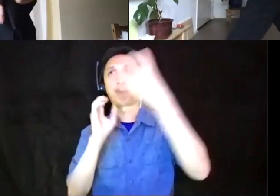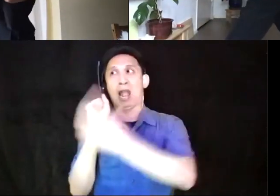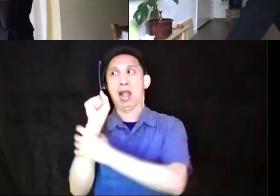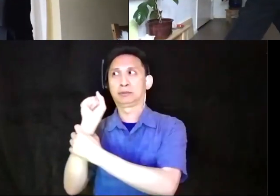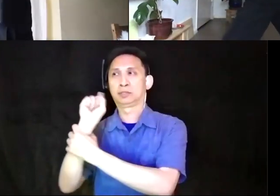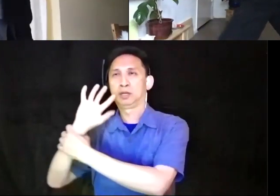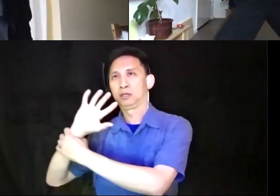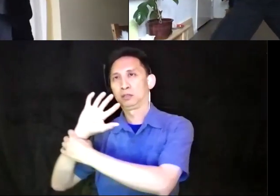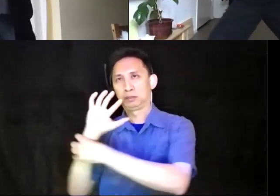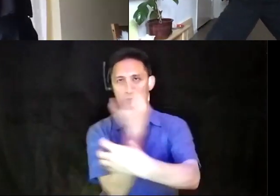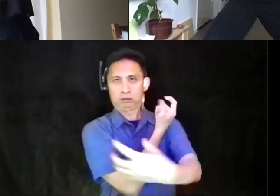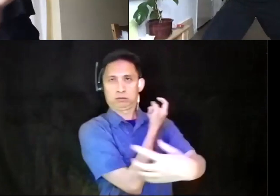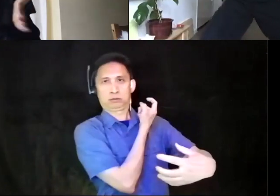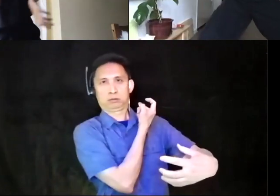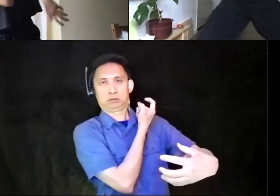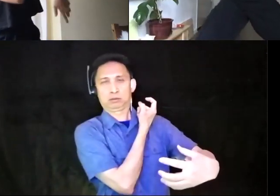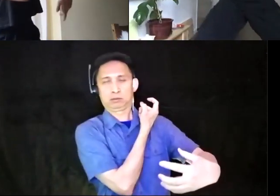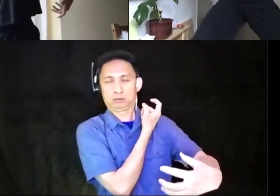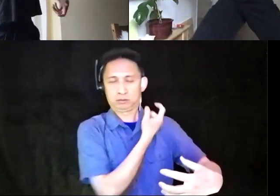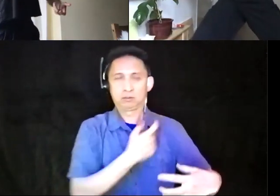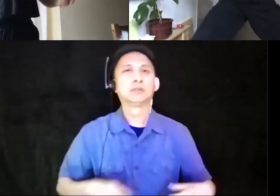way.